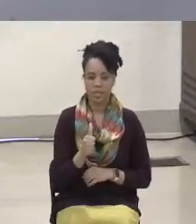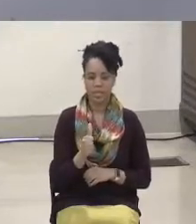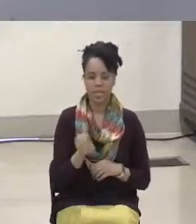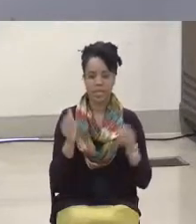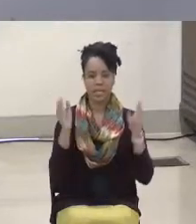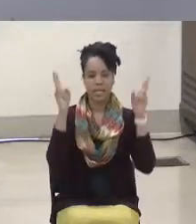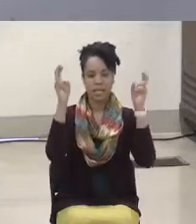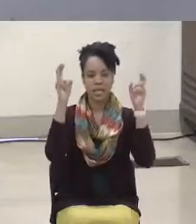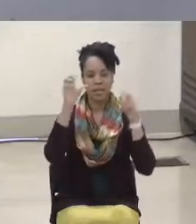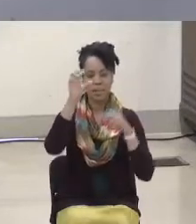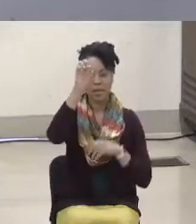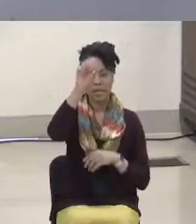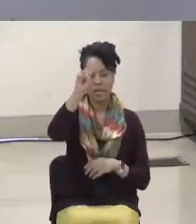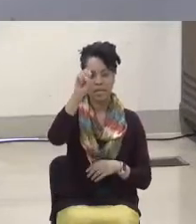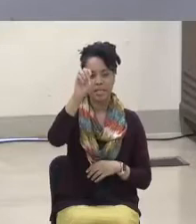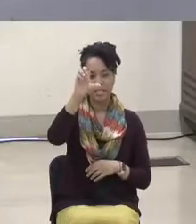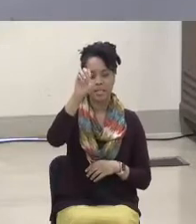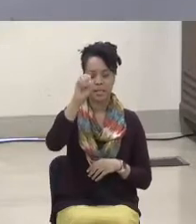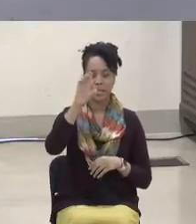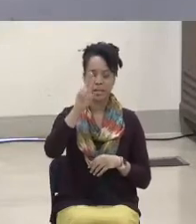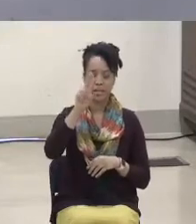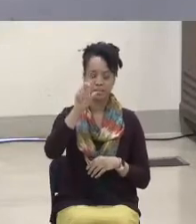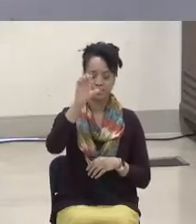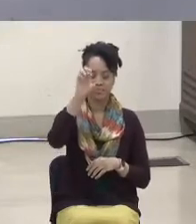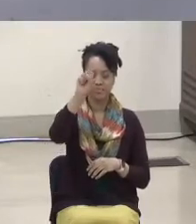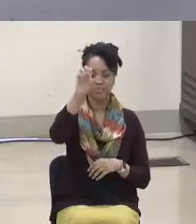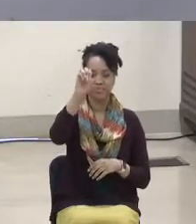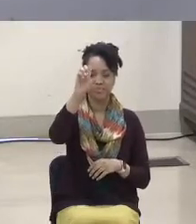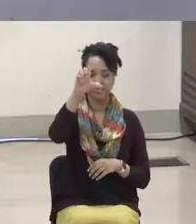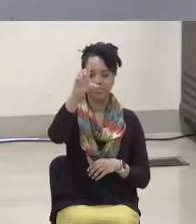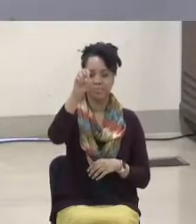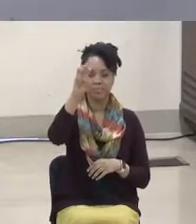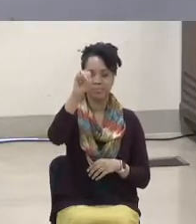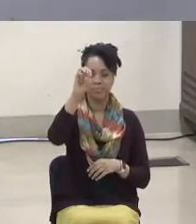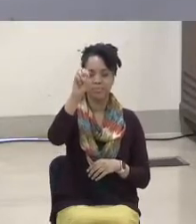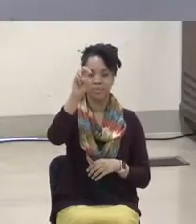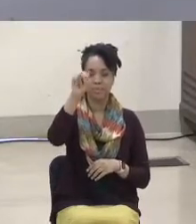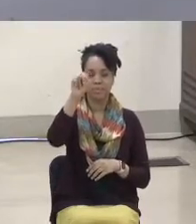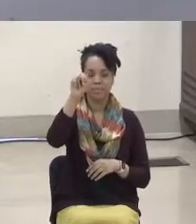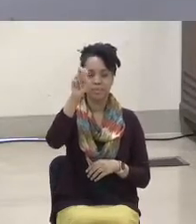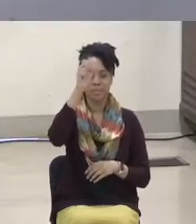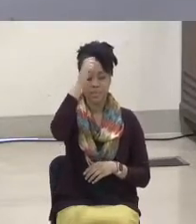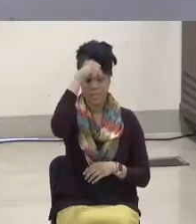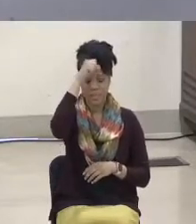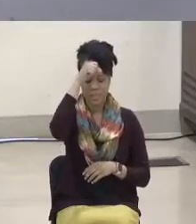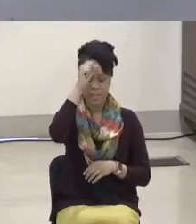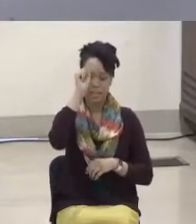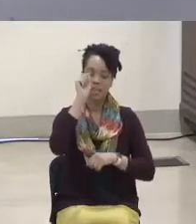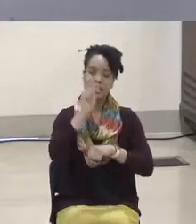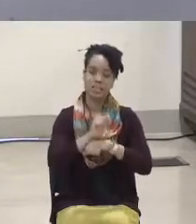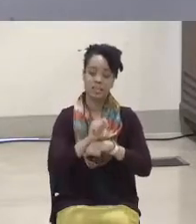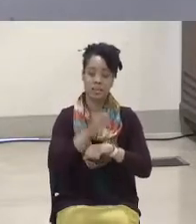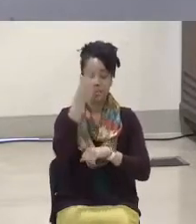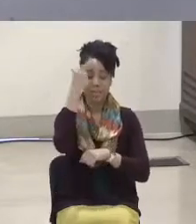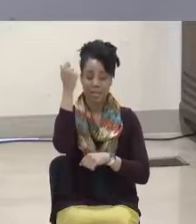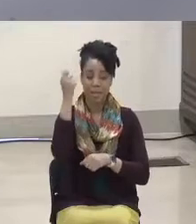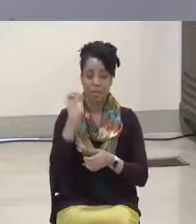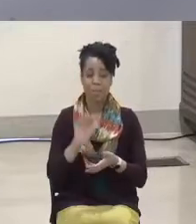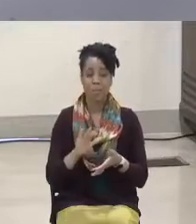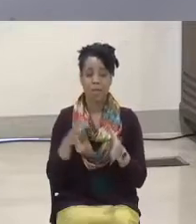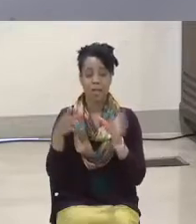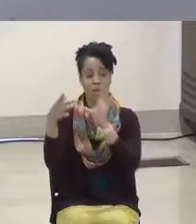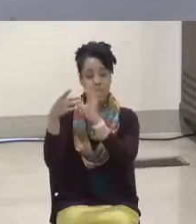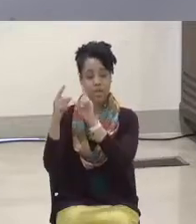Solomon's temple or called Solomon's temple because it belongs to him. Y no se llamaba el templo de Salomón porque